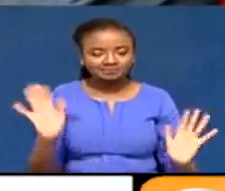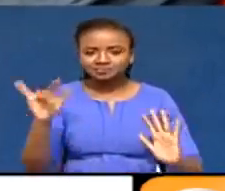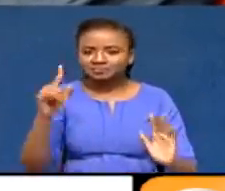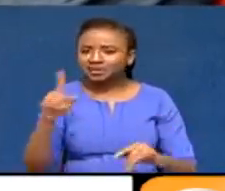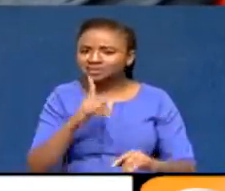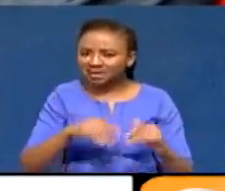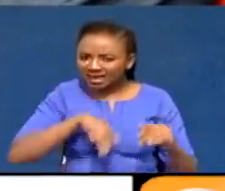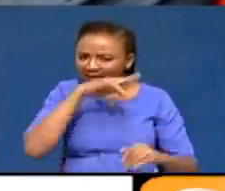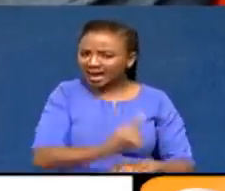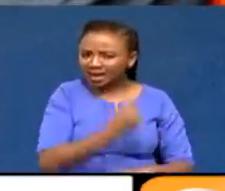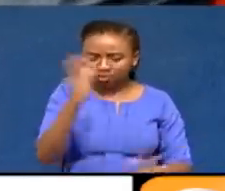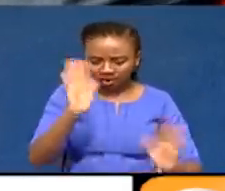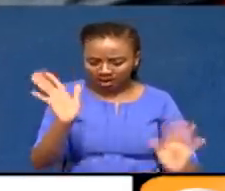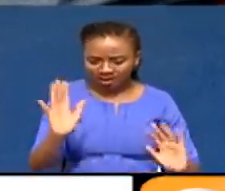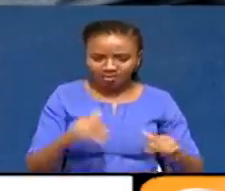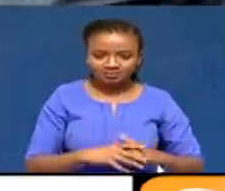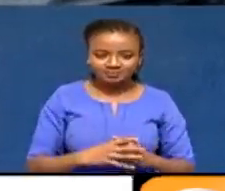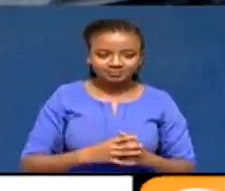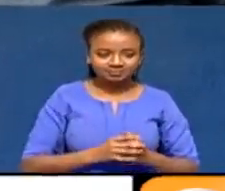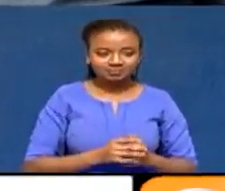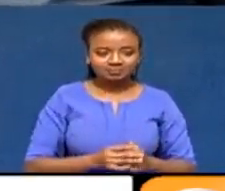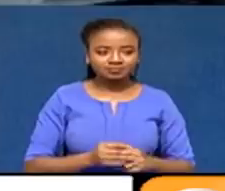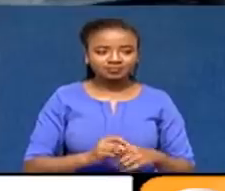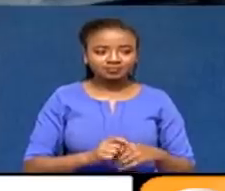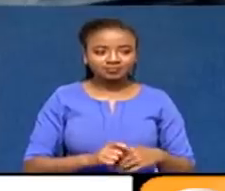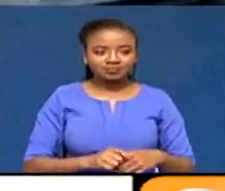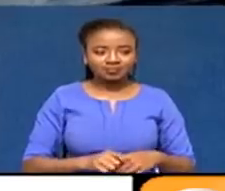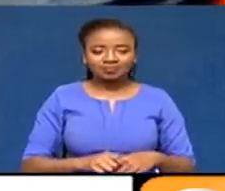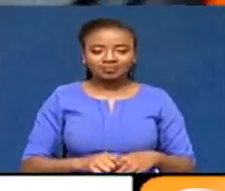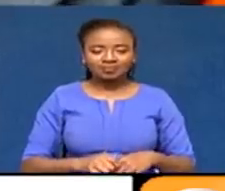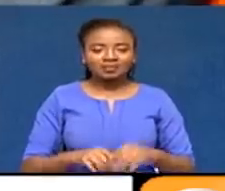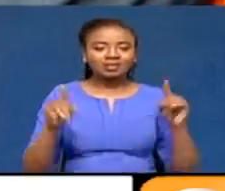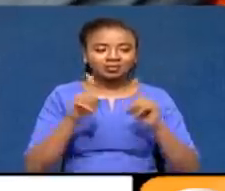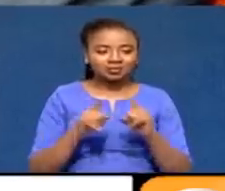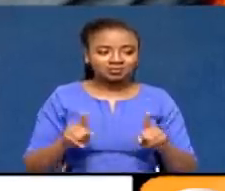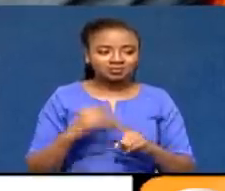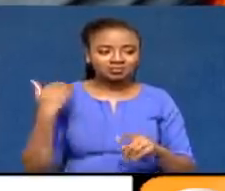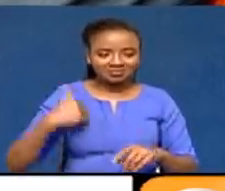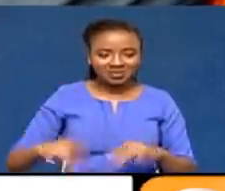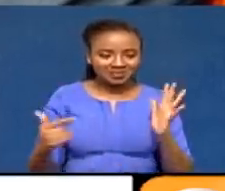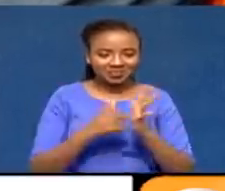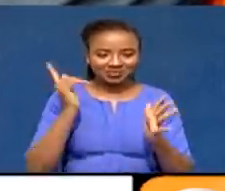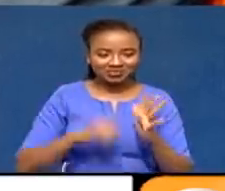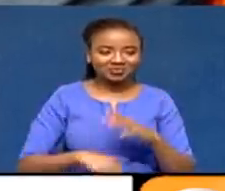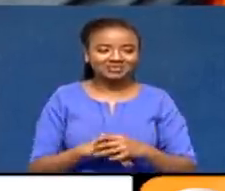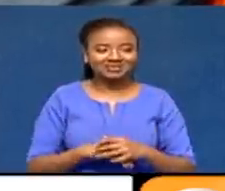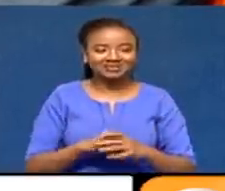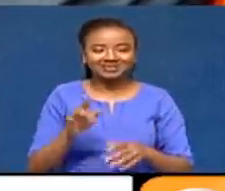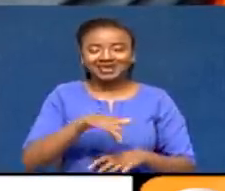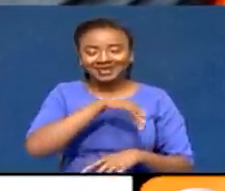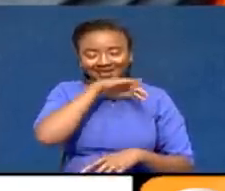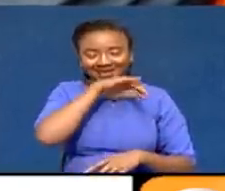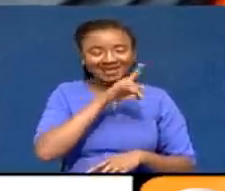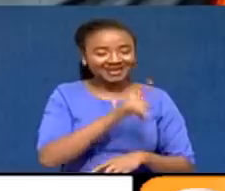If ODM said no to this constitution, I don't think it would be there. But even now, the point is that Raila had a point